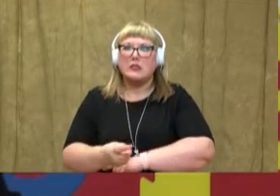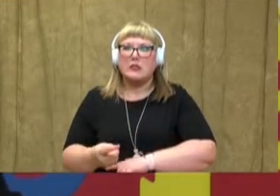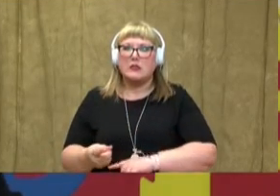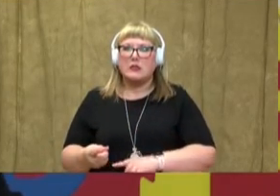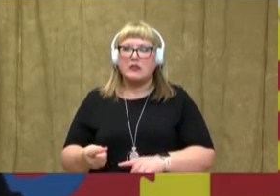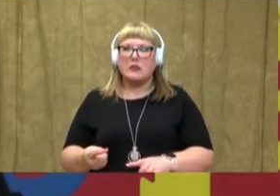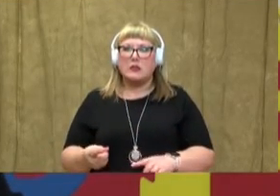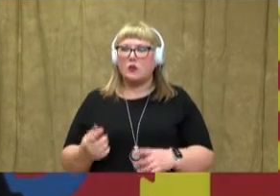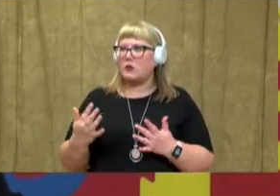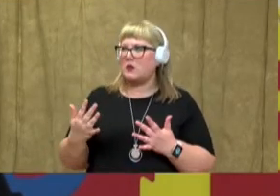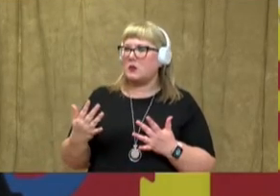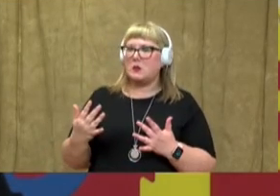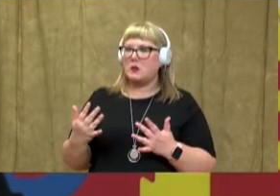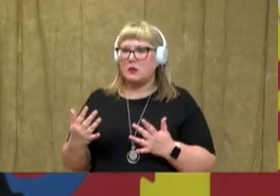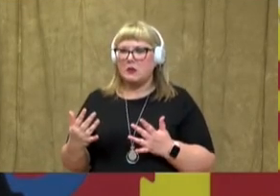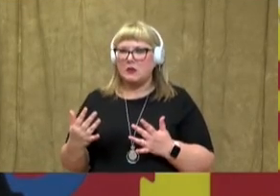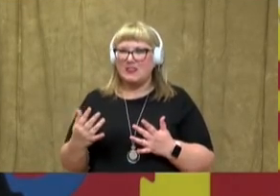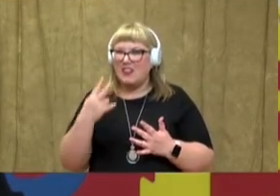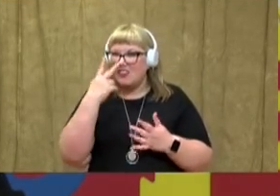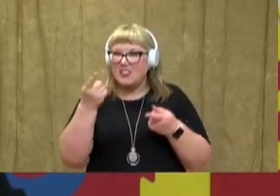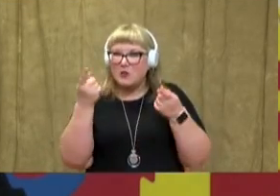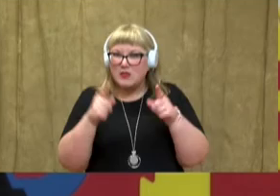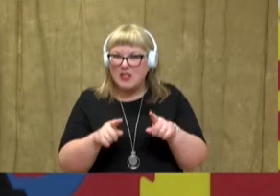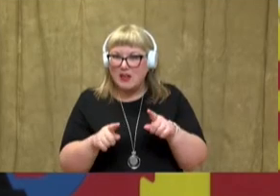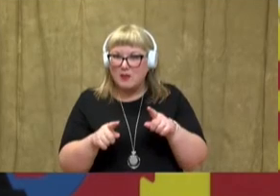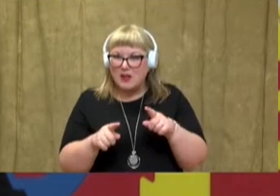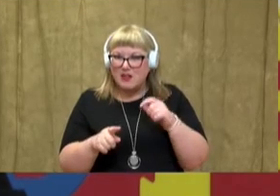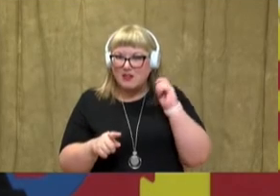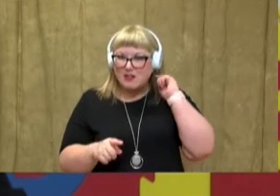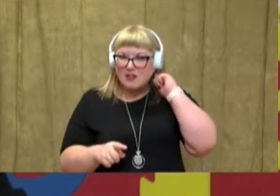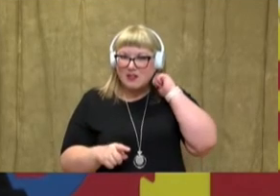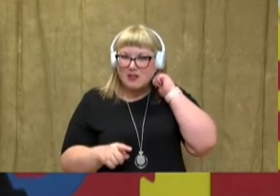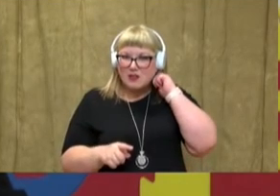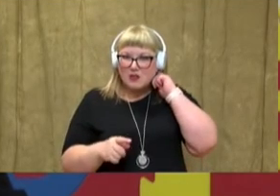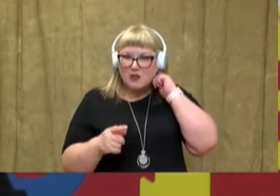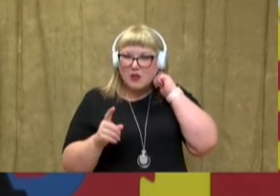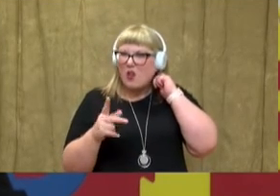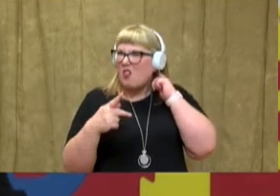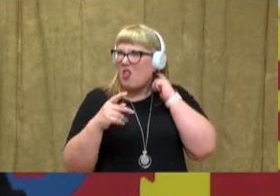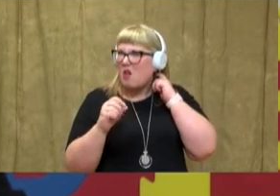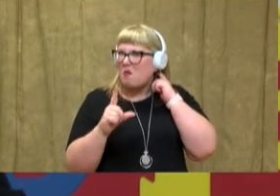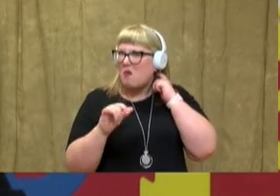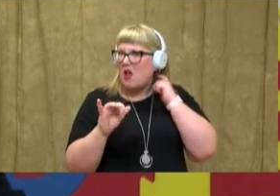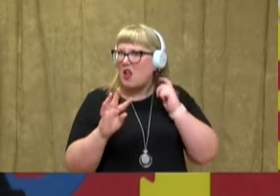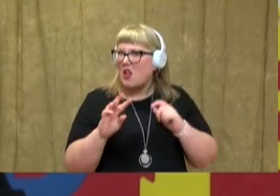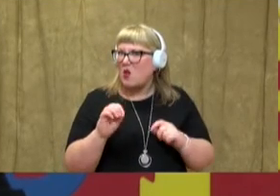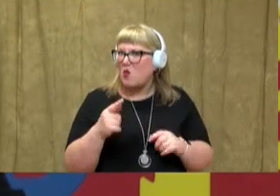Wait. You see what's happening? What's the pollywog growing?